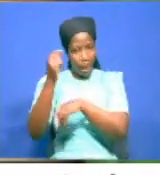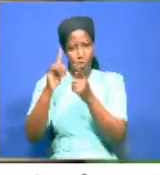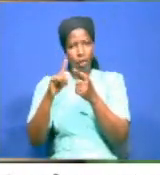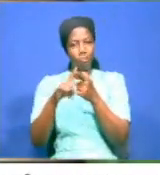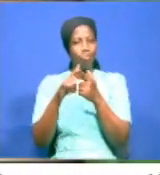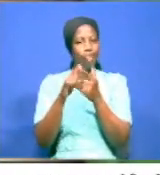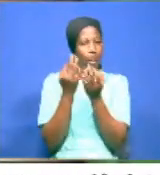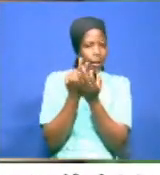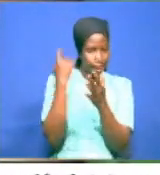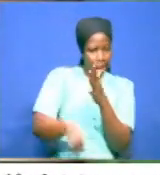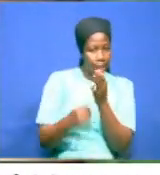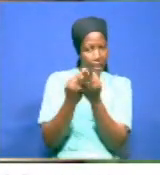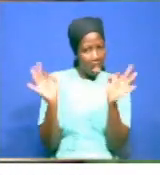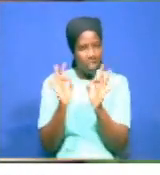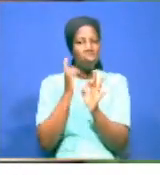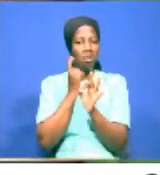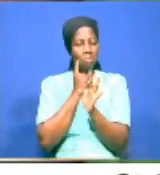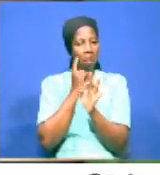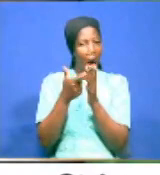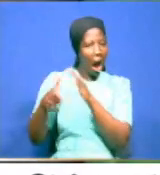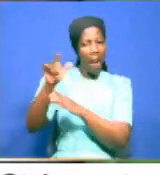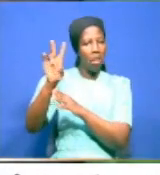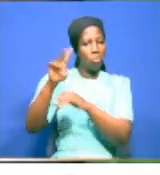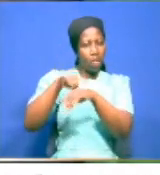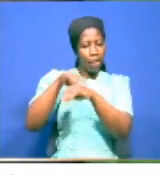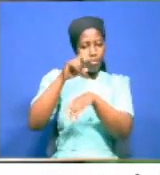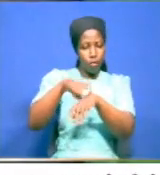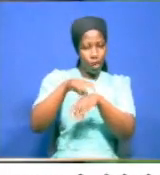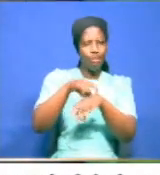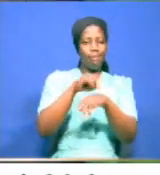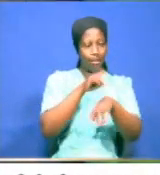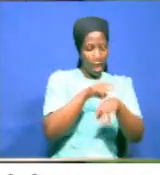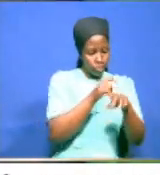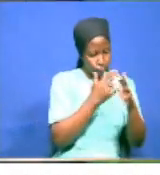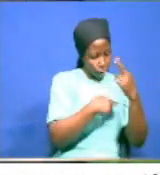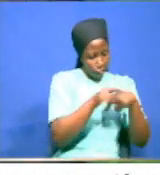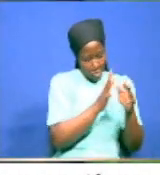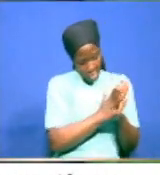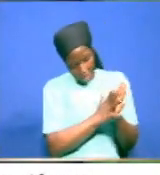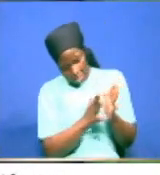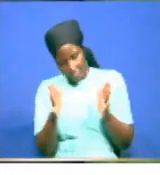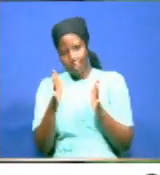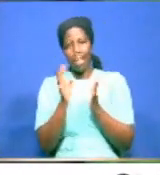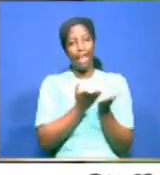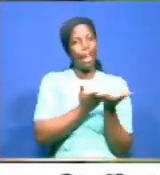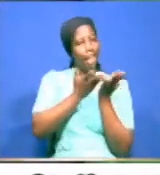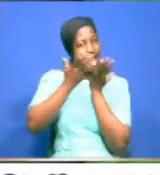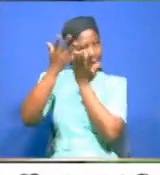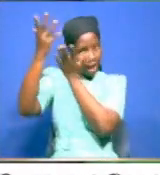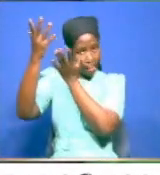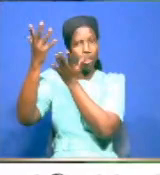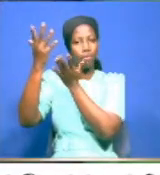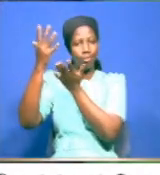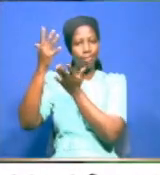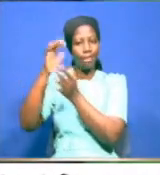shops, also doubled during their period under review. However, exports which formed the bulk sales by the